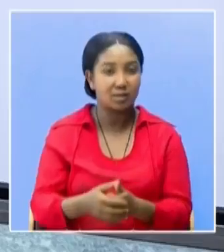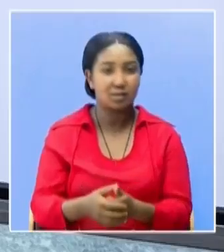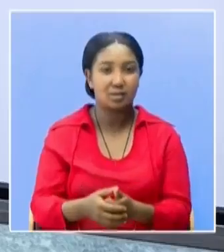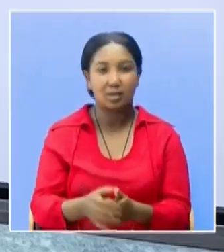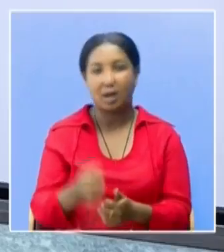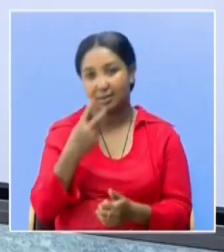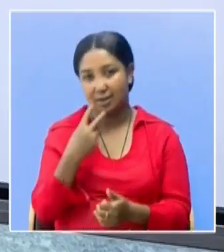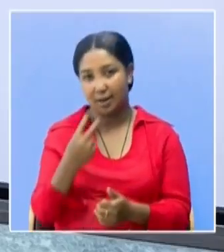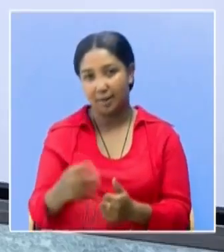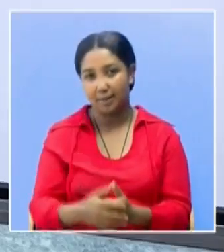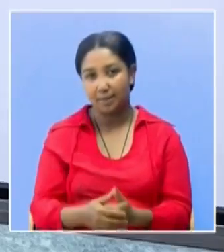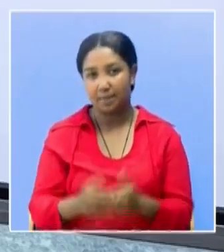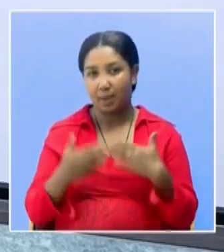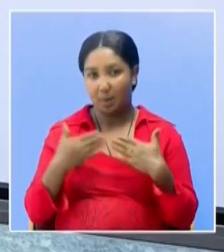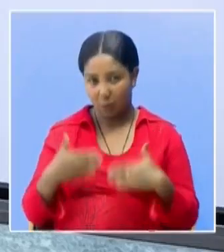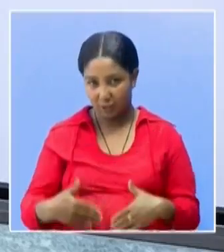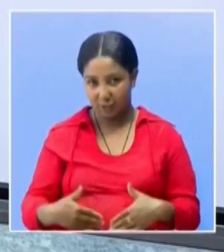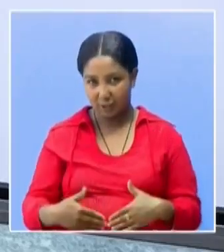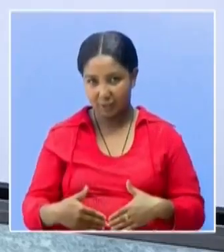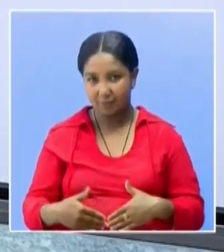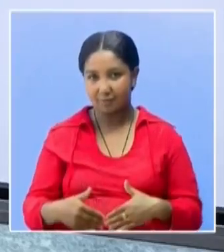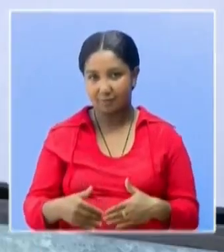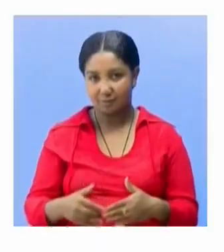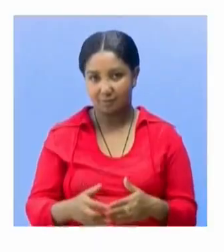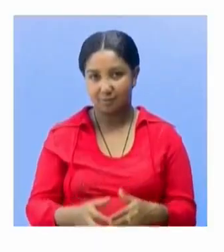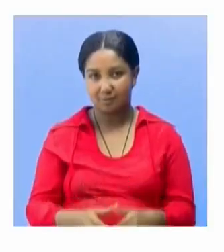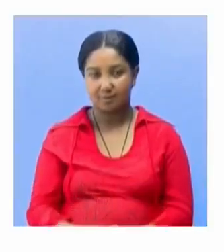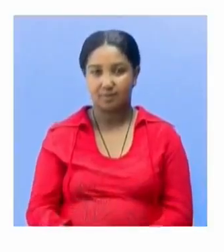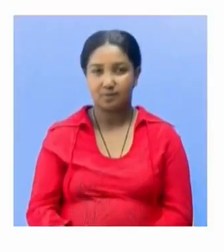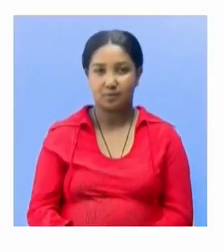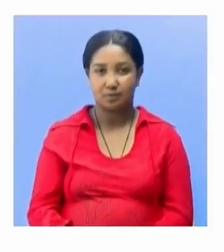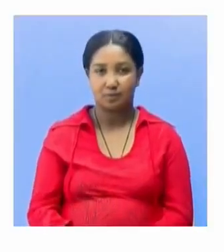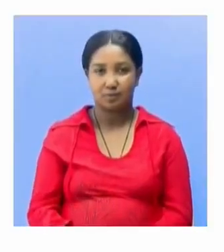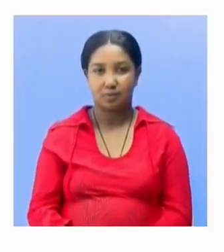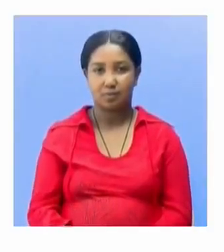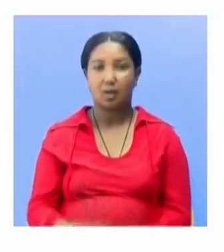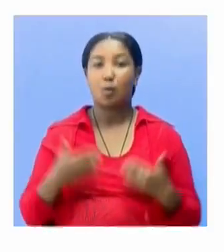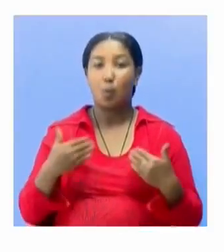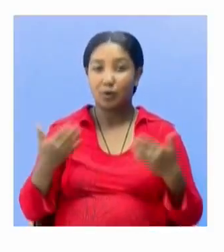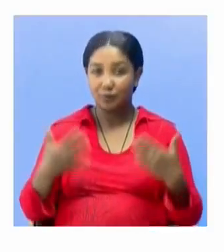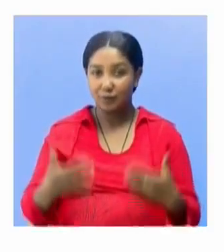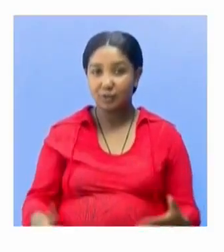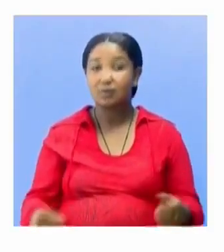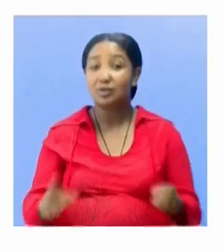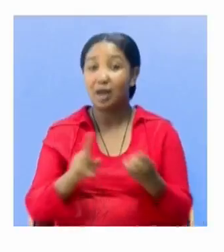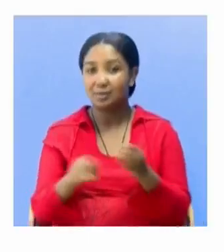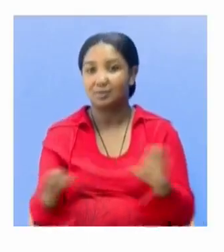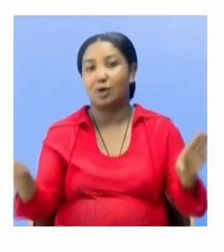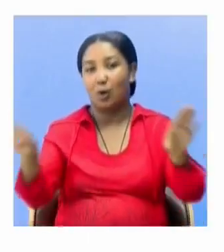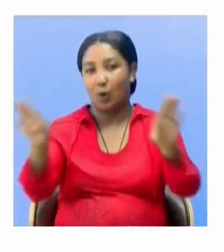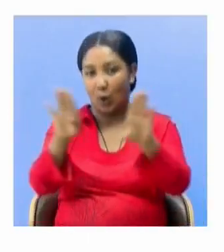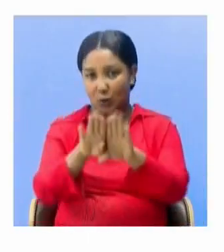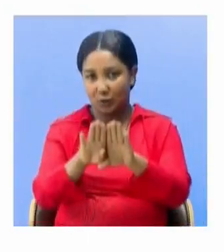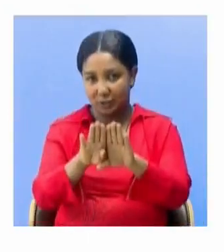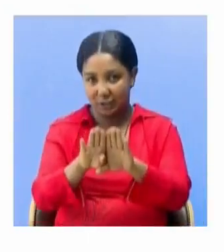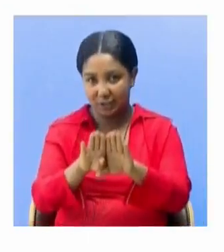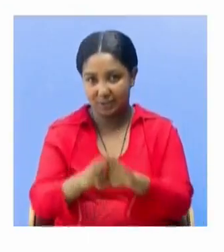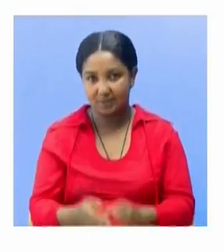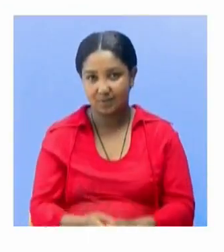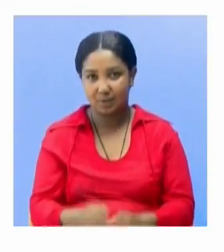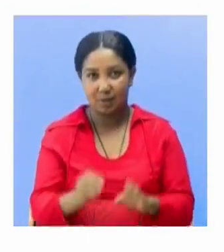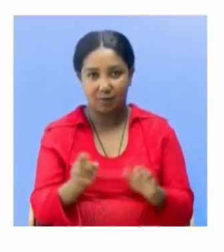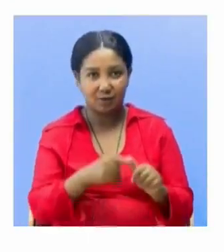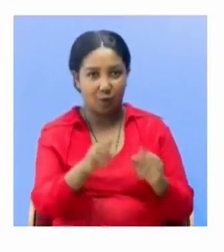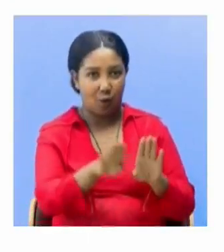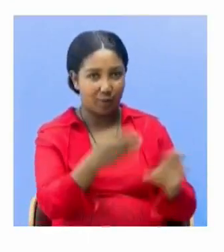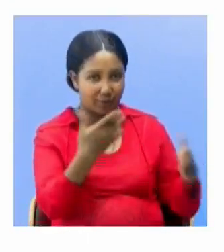let's see, after body, you see, clothing. You remember that? Well, we already said that opening